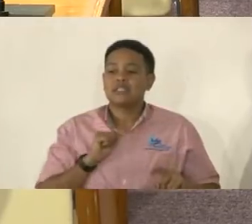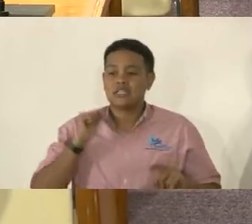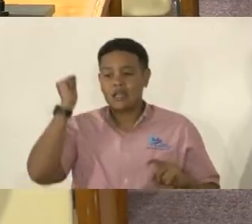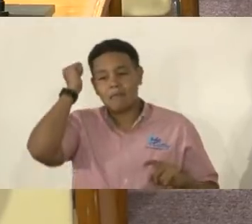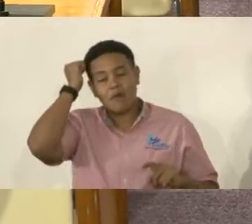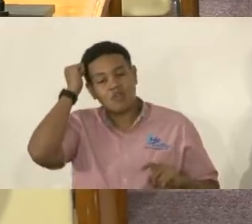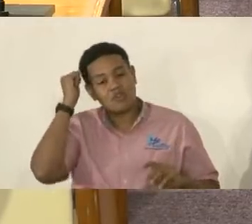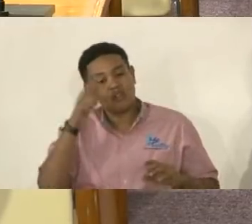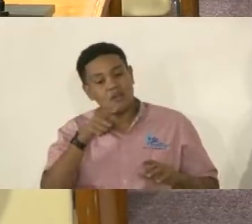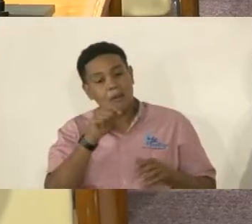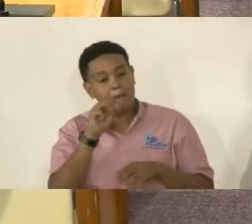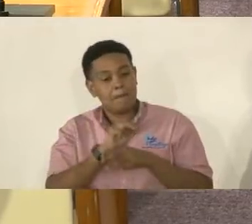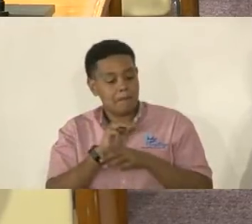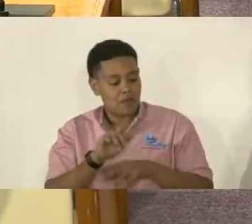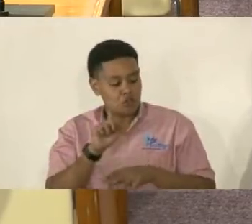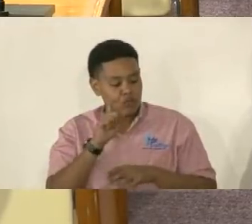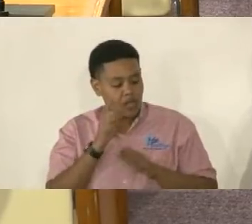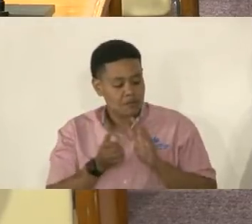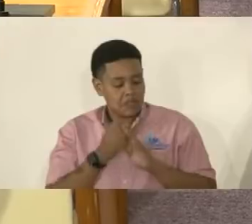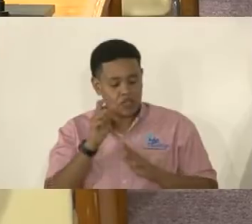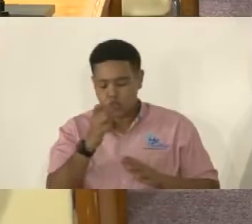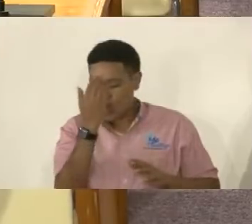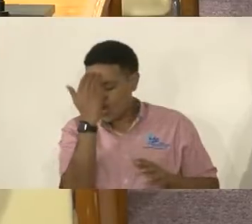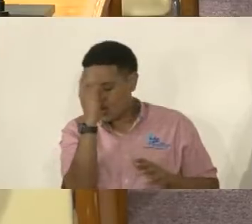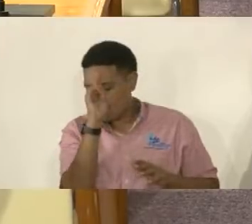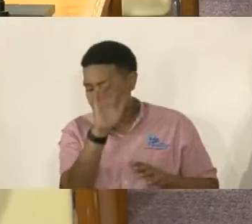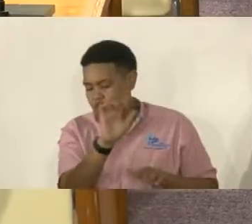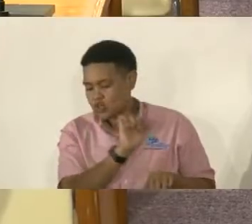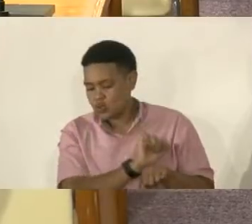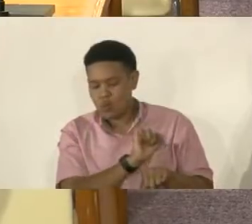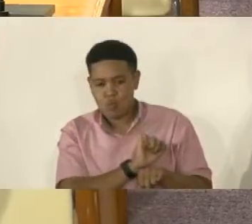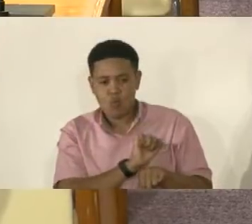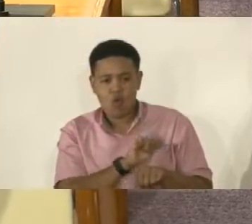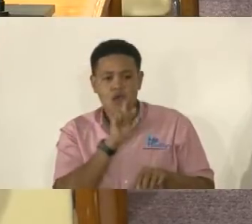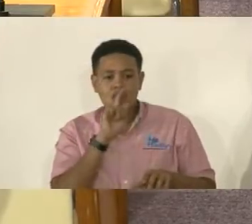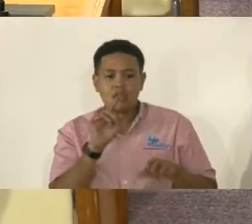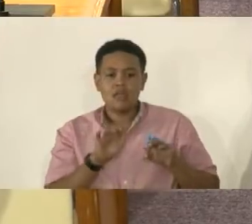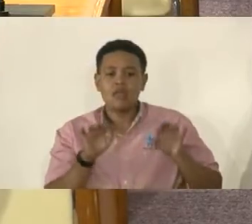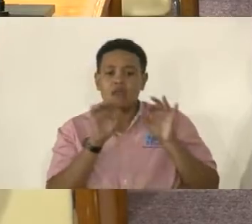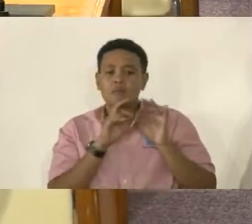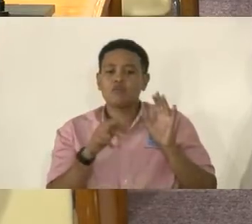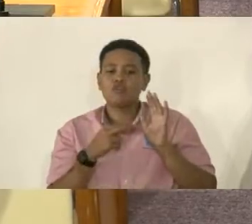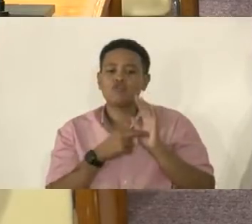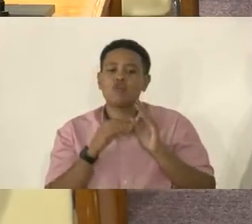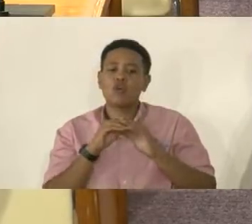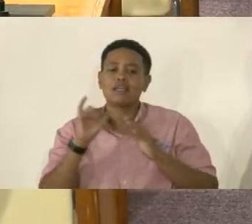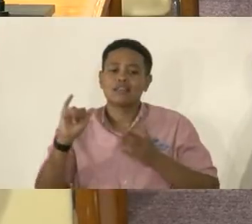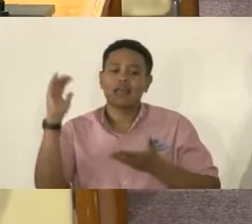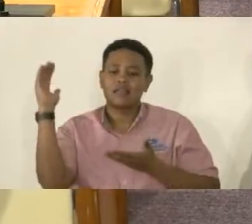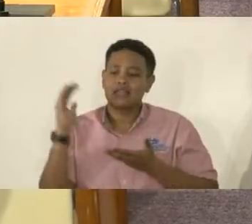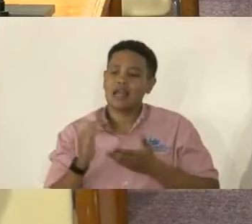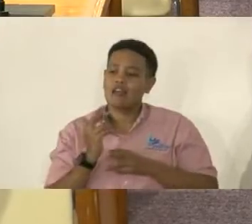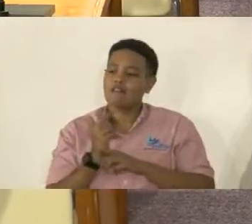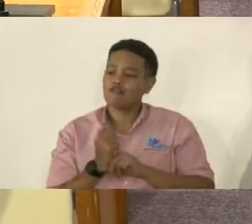should not be taken away, and he should be acknowledged for his work in that space. It has played a critical role in that decline.